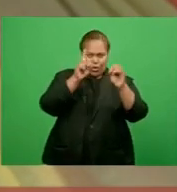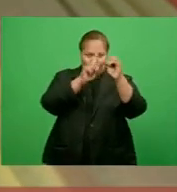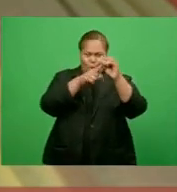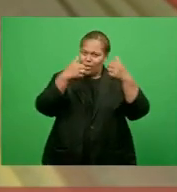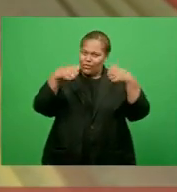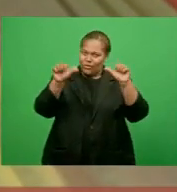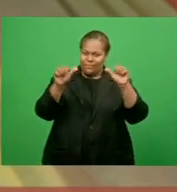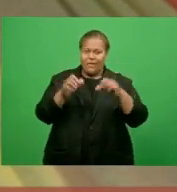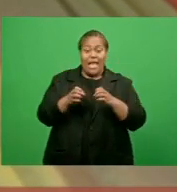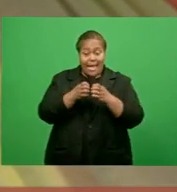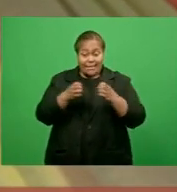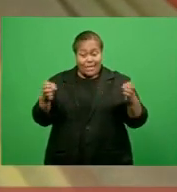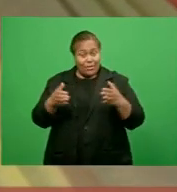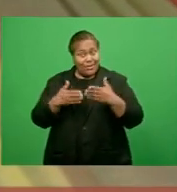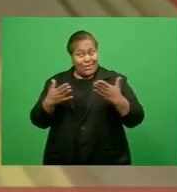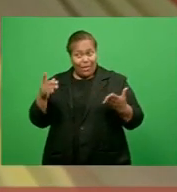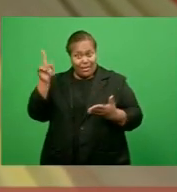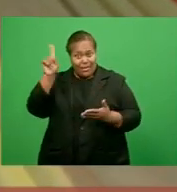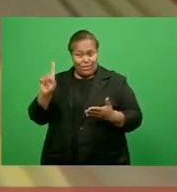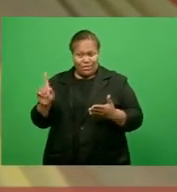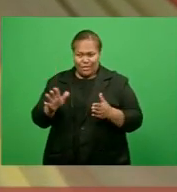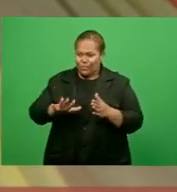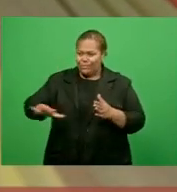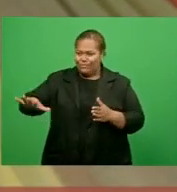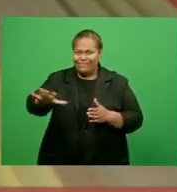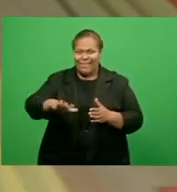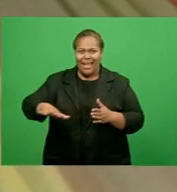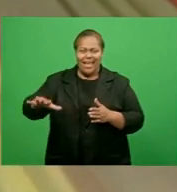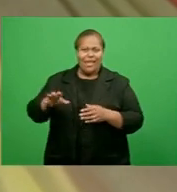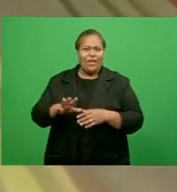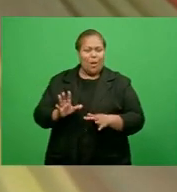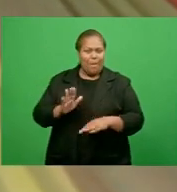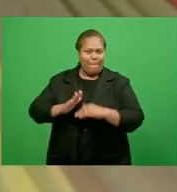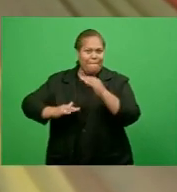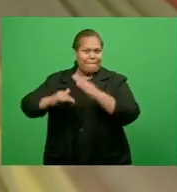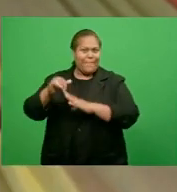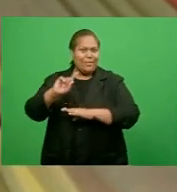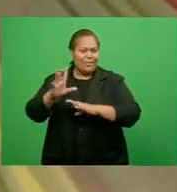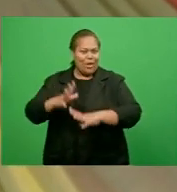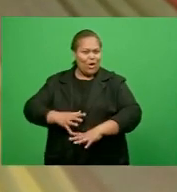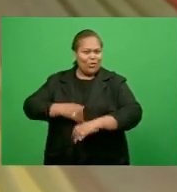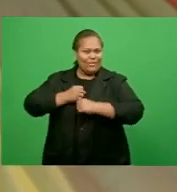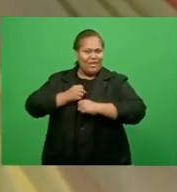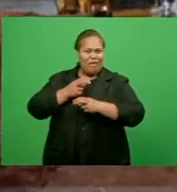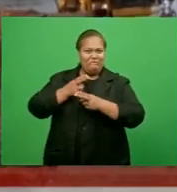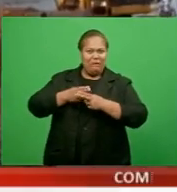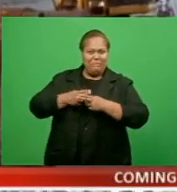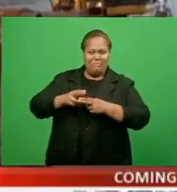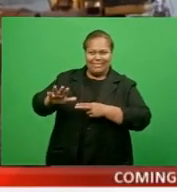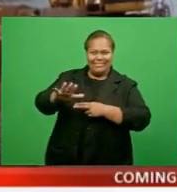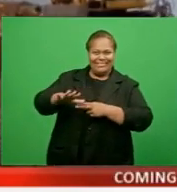larger Senganga area, it has built confidence and motivation amongst the farming fraternity.